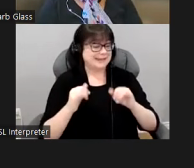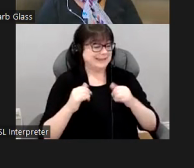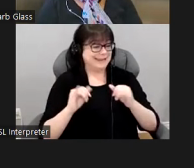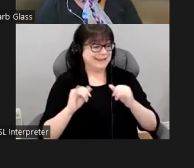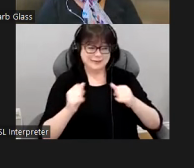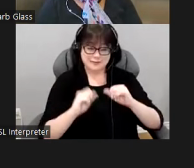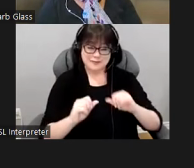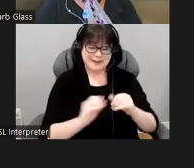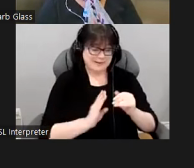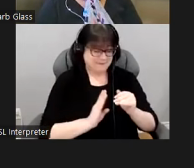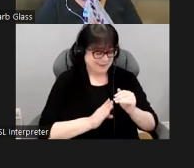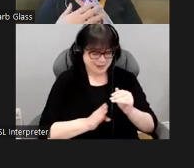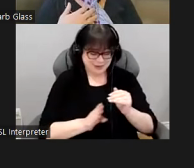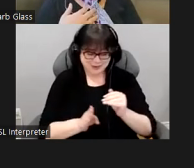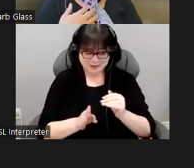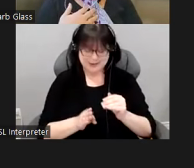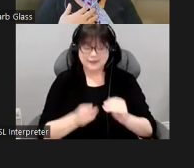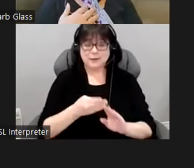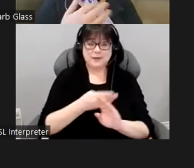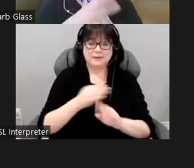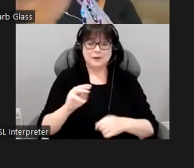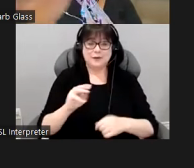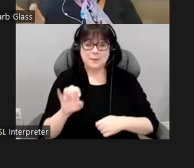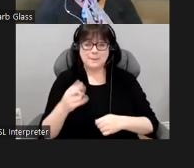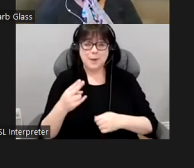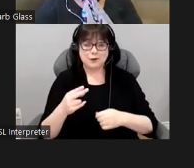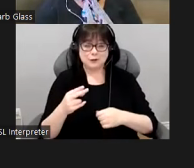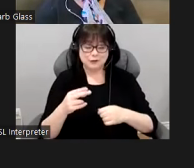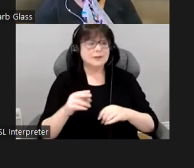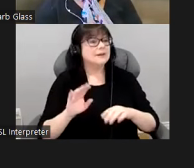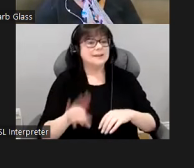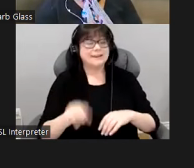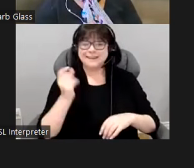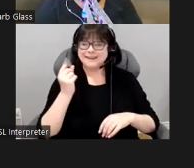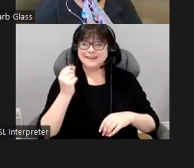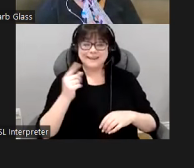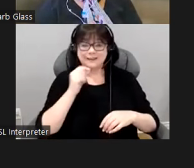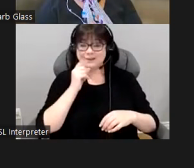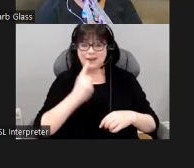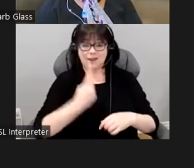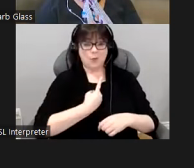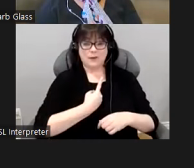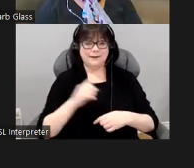before the end of March. Not just us in the CSC, but all of the support organizations.